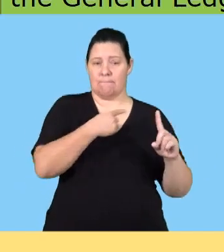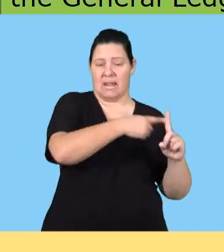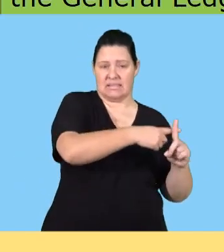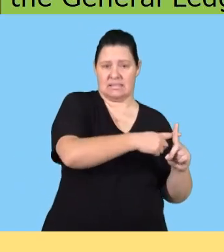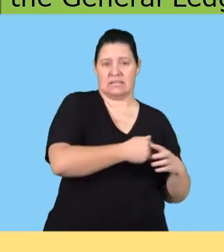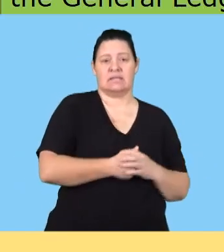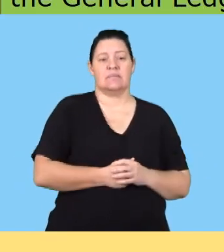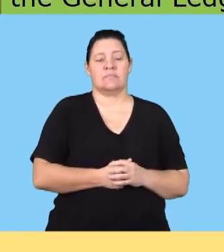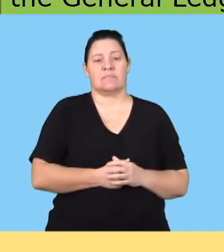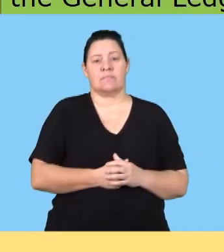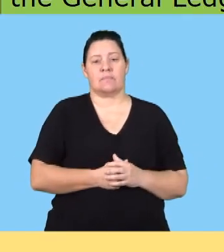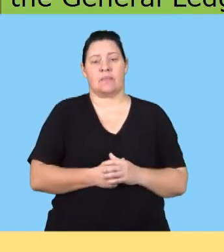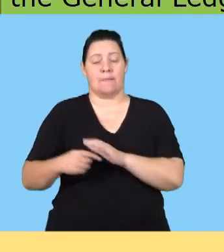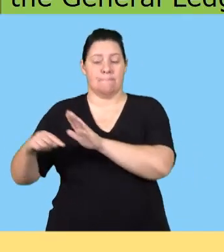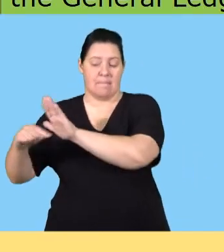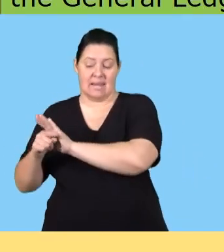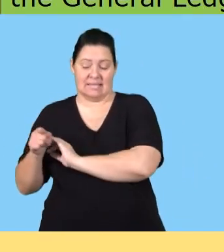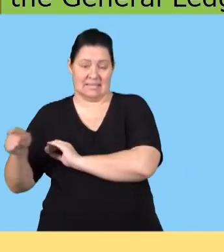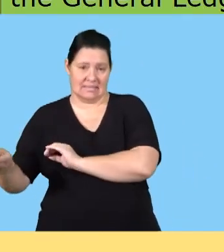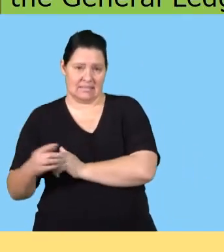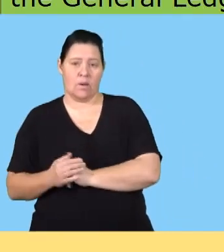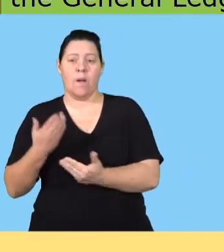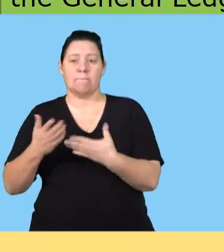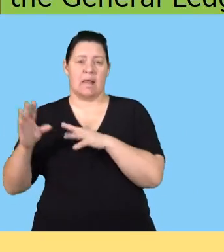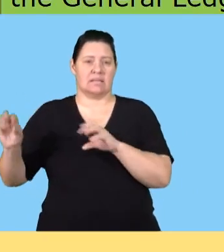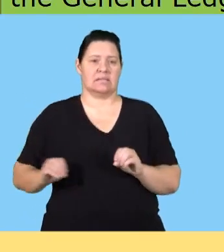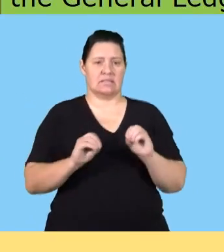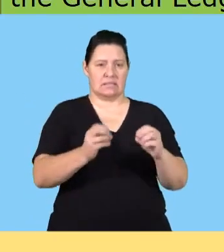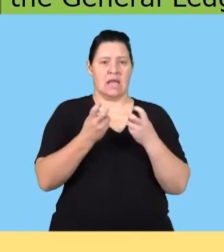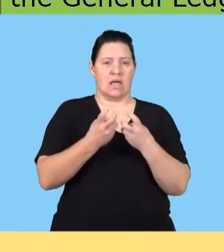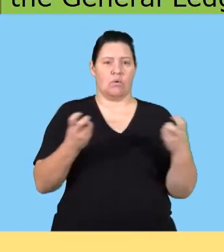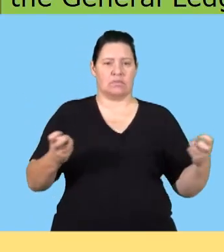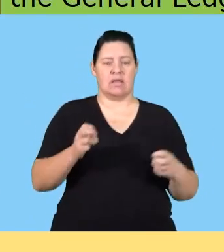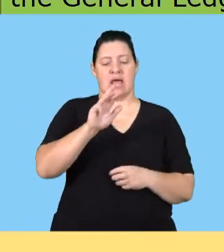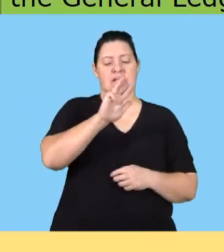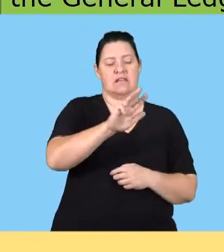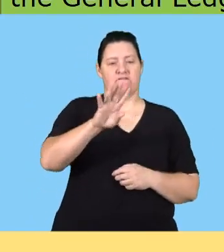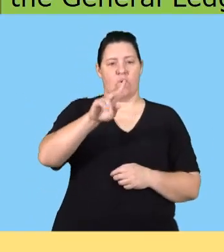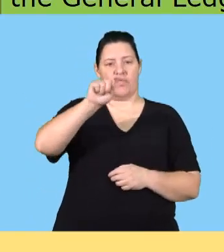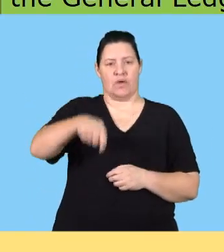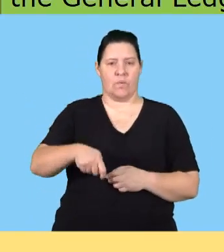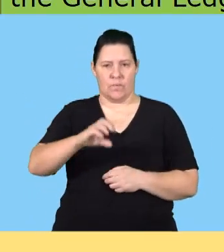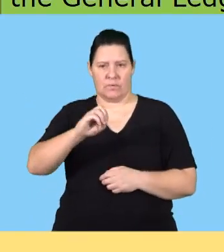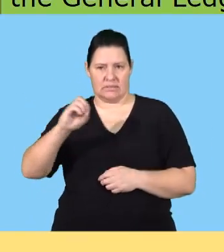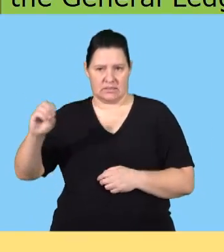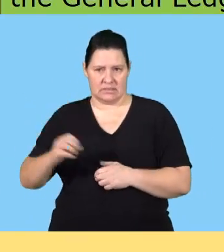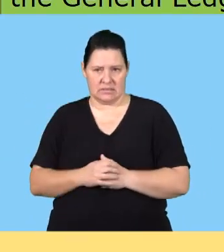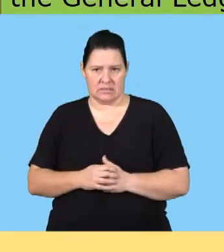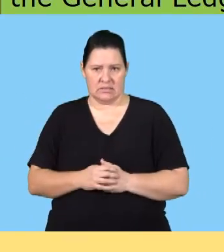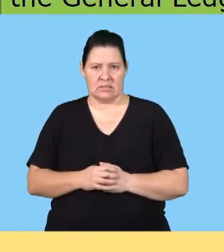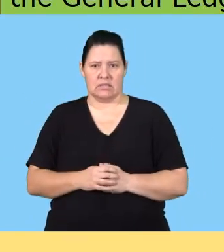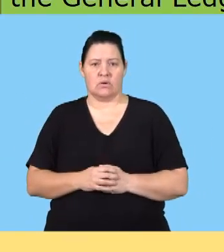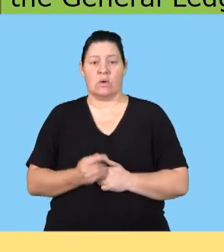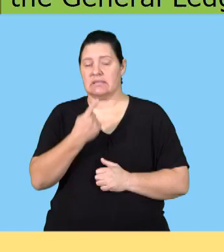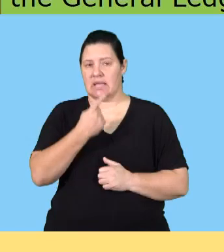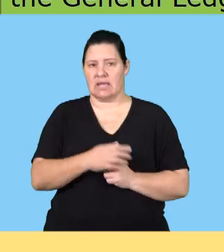plus. So I'm just going to bring the balances. Equipment, 94,000. So I'm coming here, and